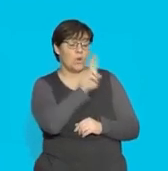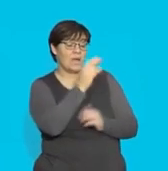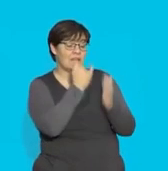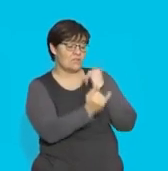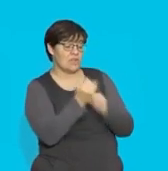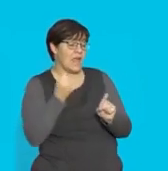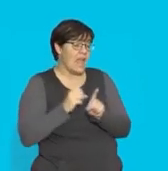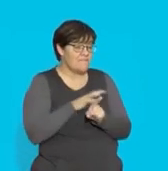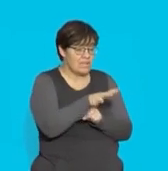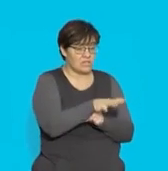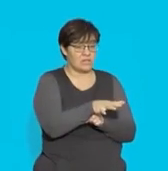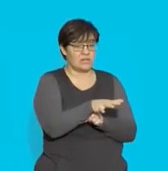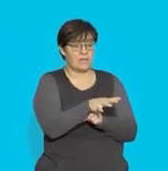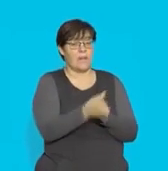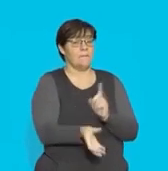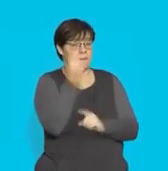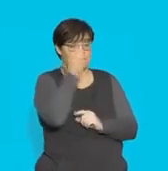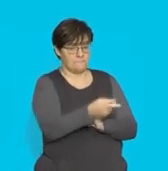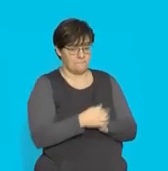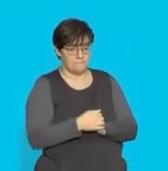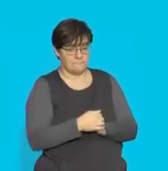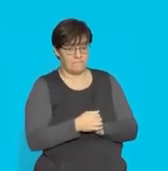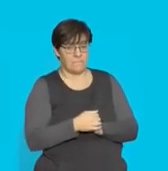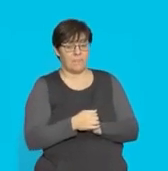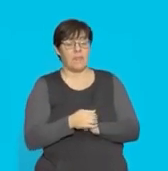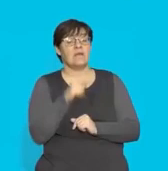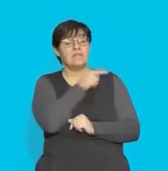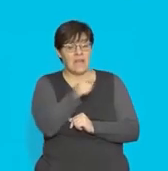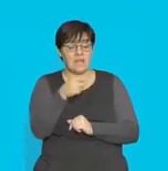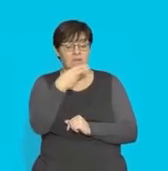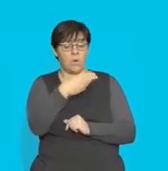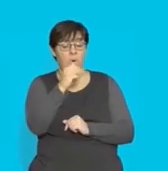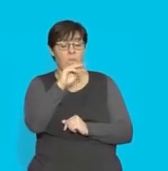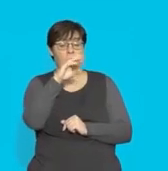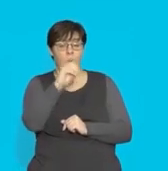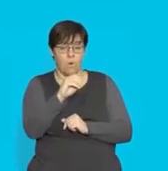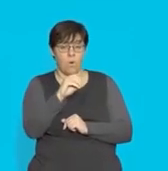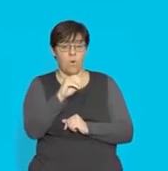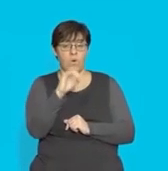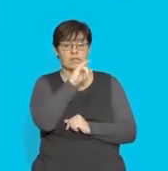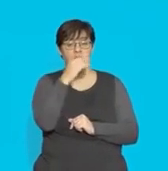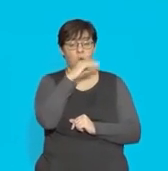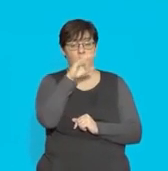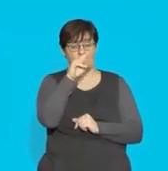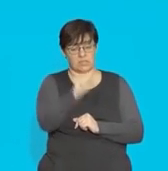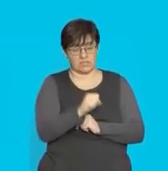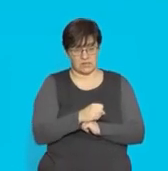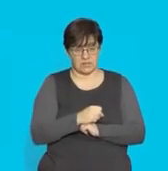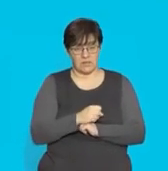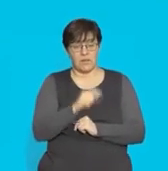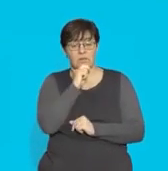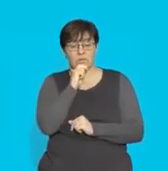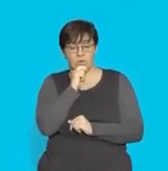look for individuals that are affected with the condition. Again, individuals that are affected are homozygous, as I mentioned here. And